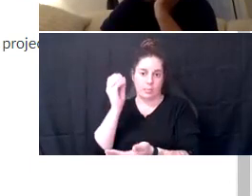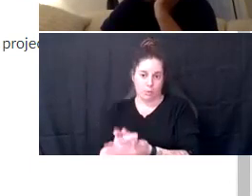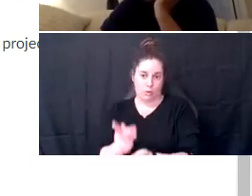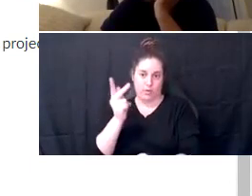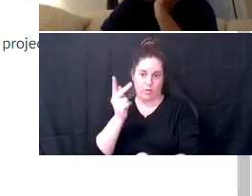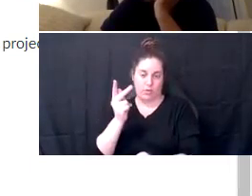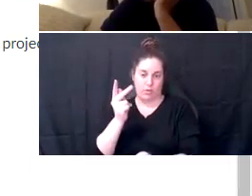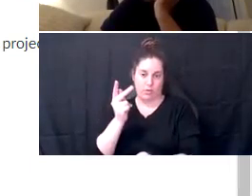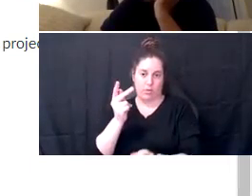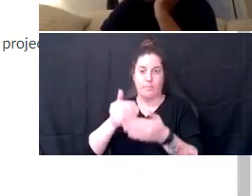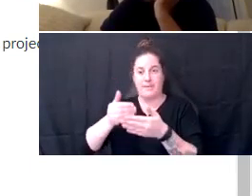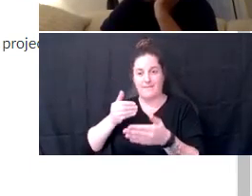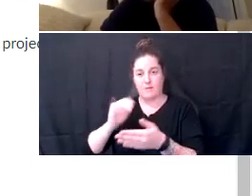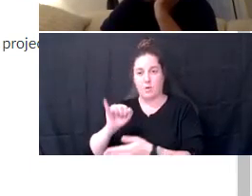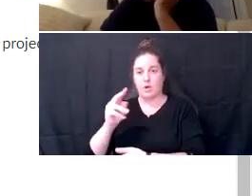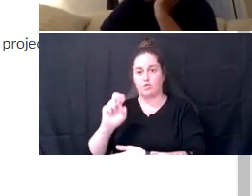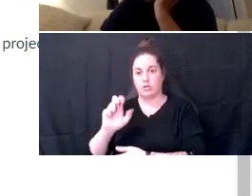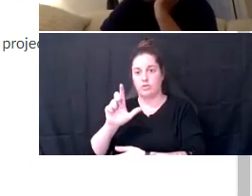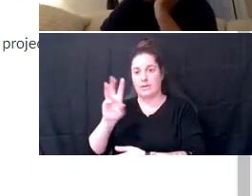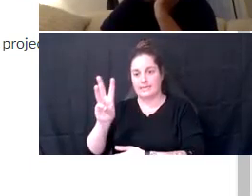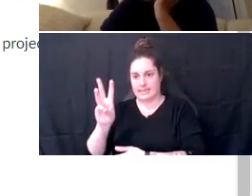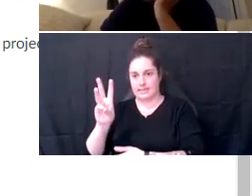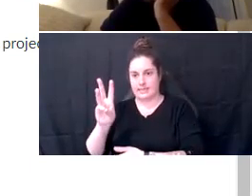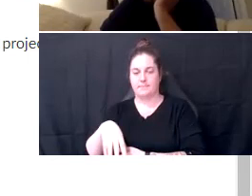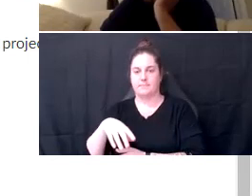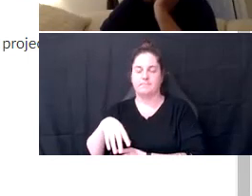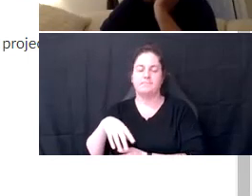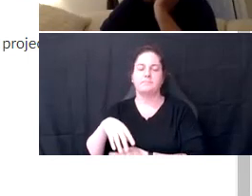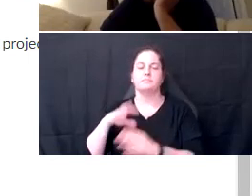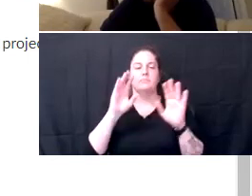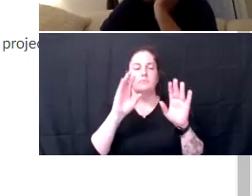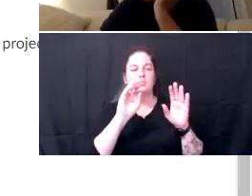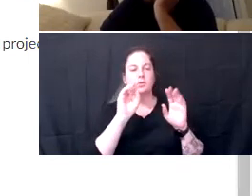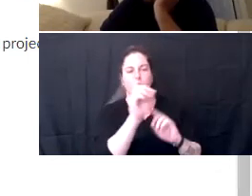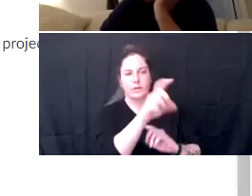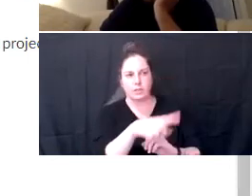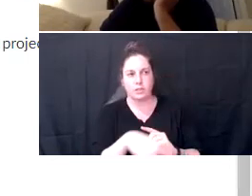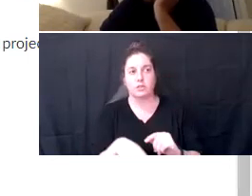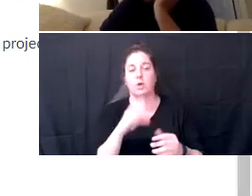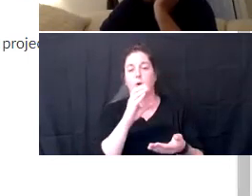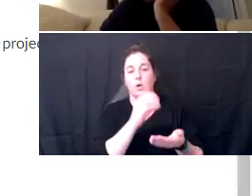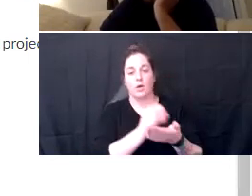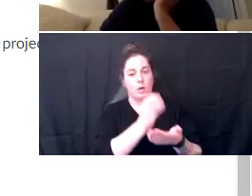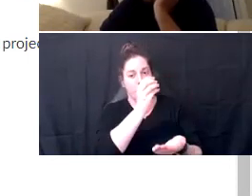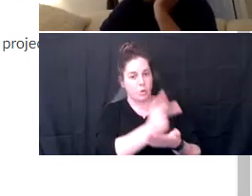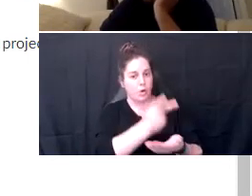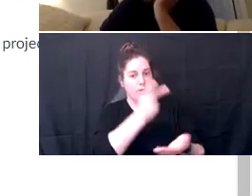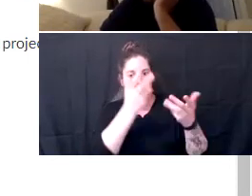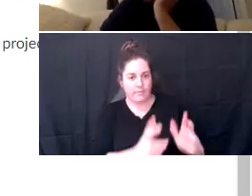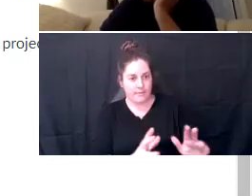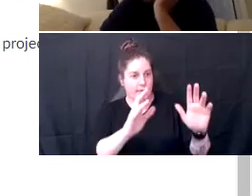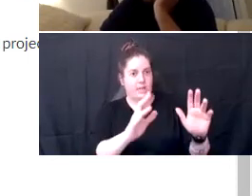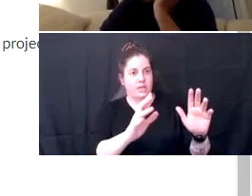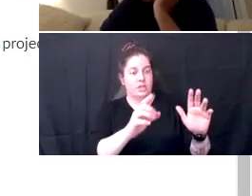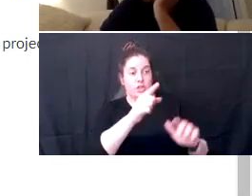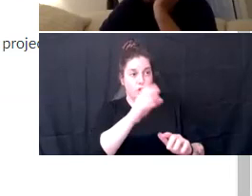right. I have a question. Yes, please. So after we get everything approved, like through you, you would tell us what